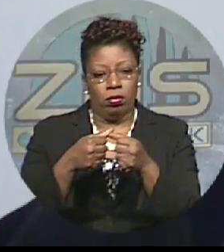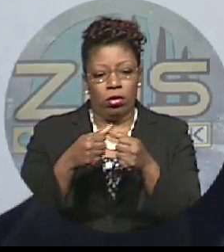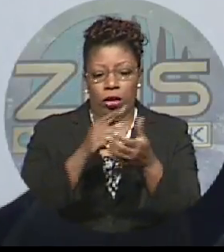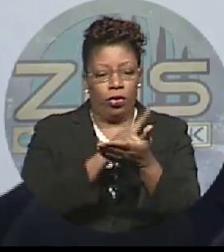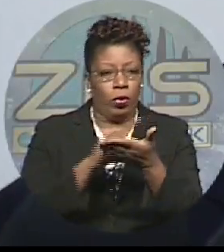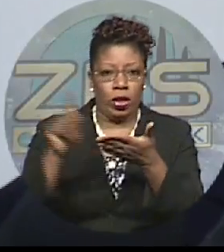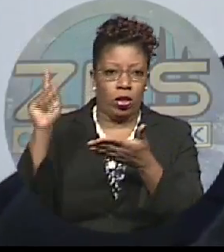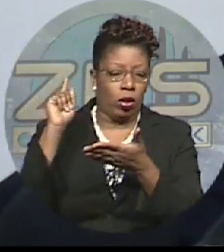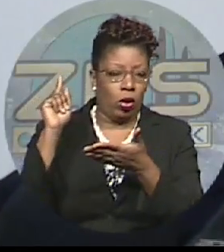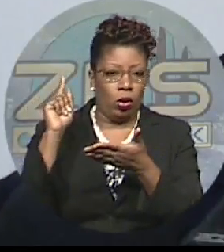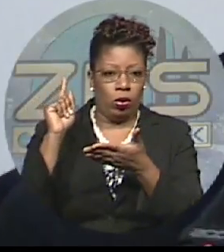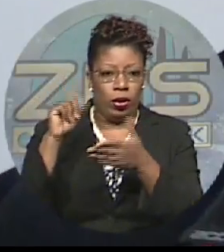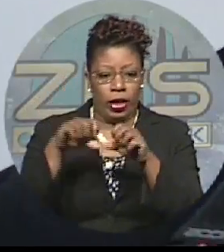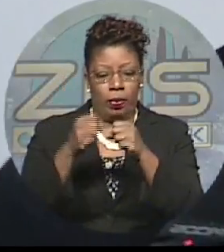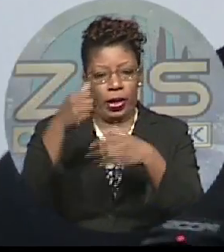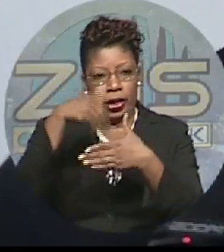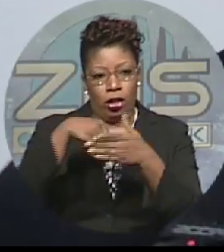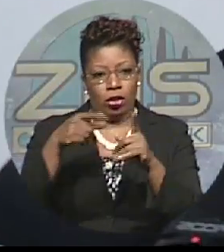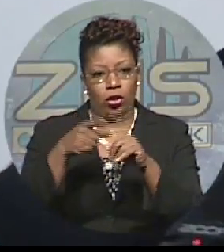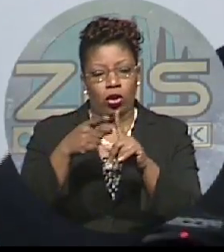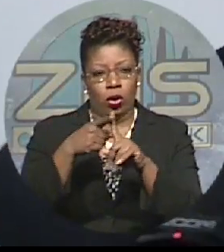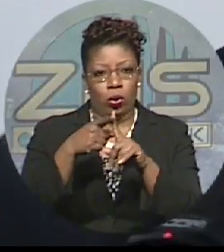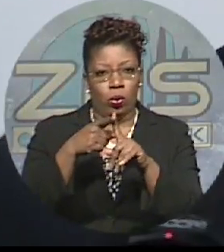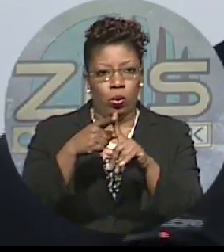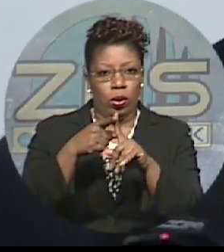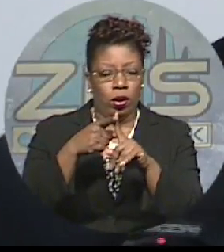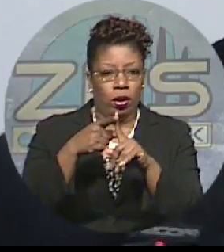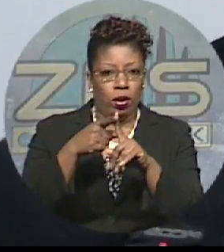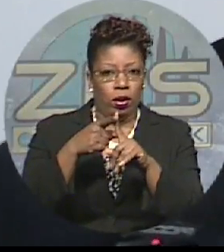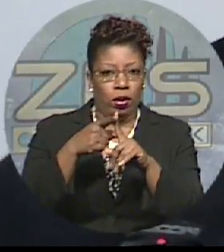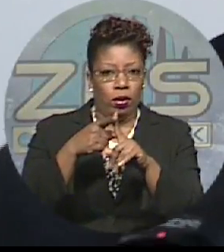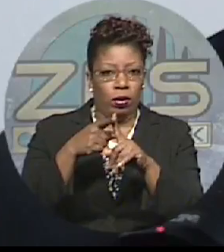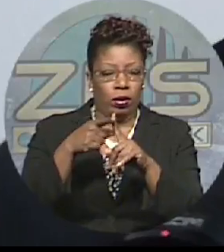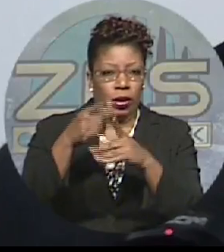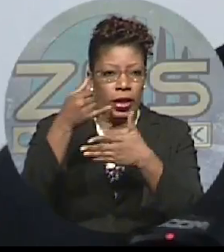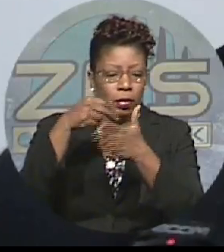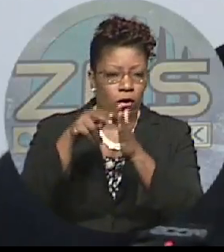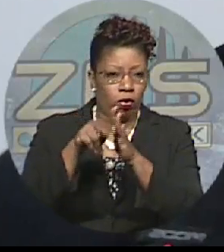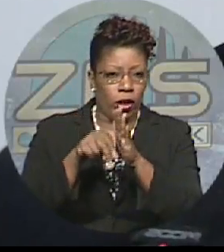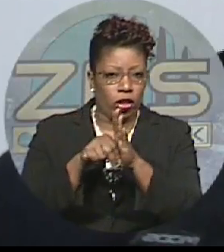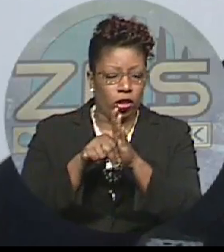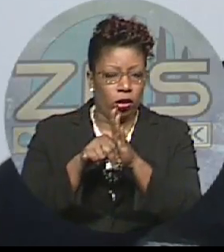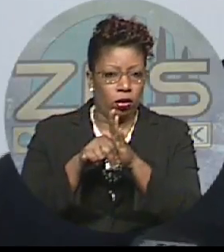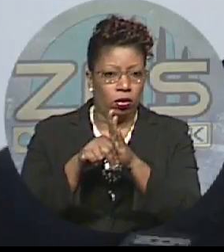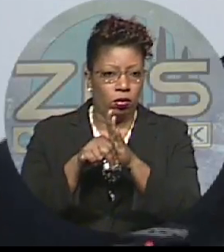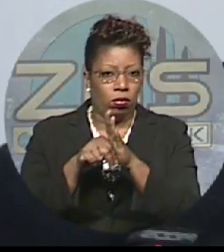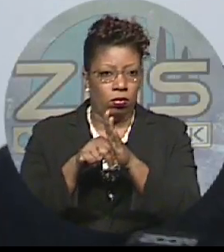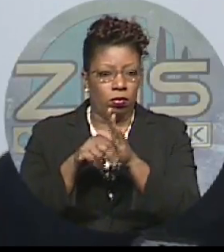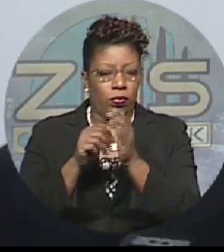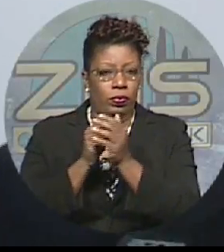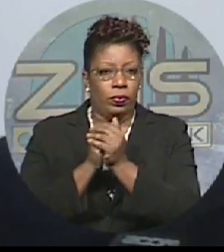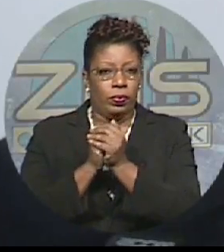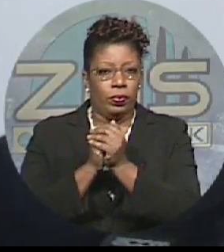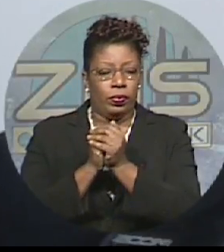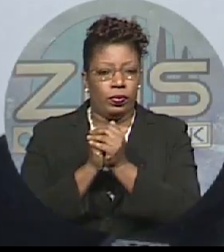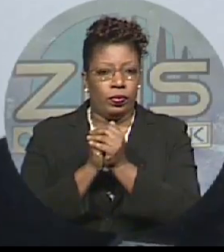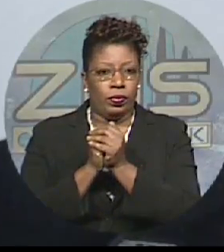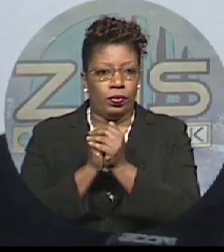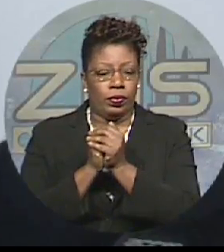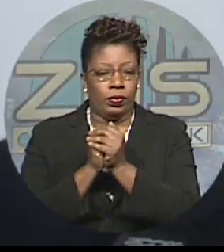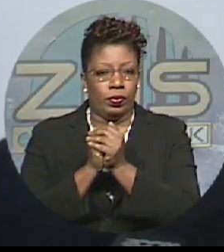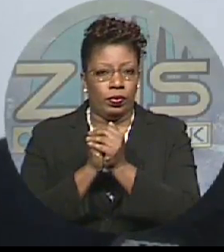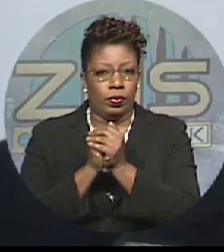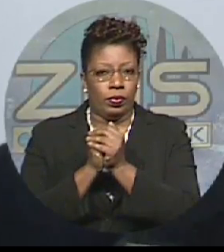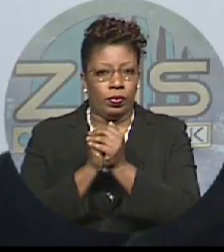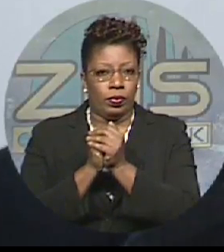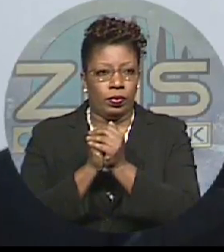ago, the breaking at the immigration, which is not far from here. I think only thing maybe that area is becoming